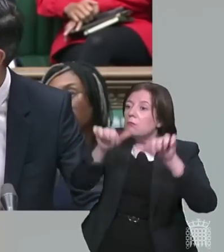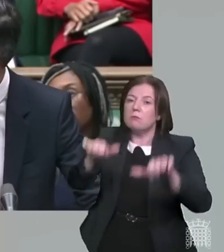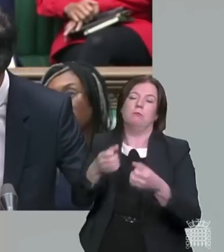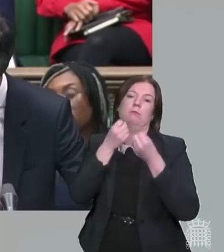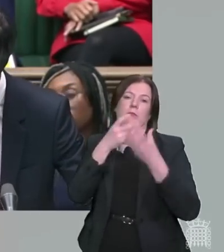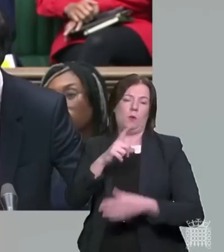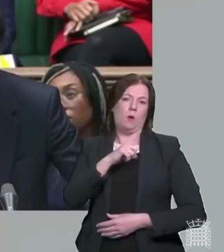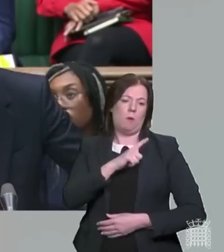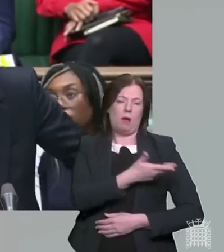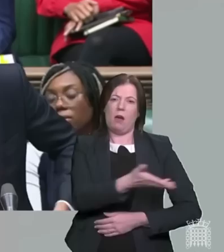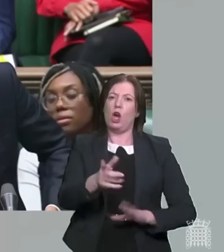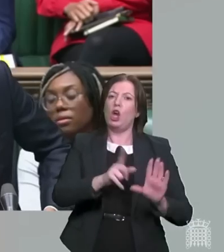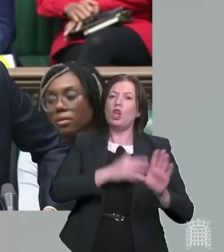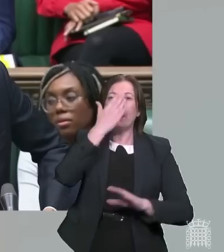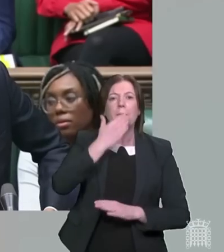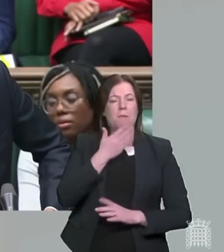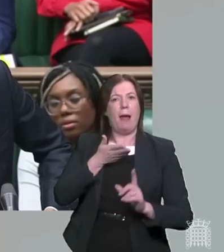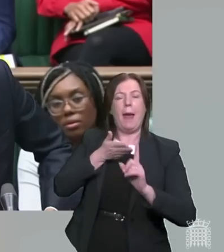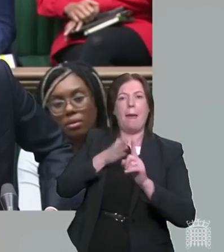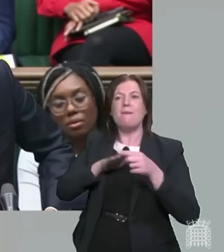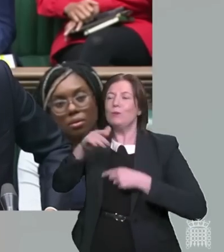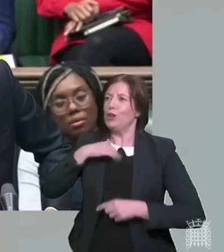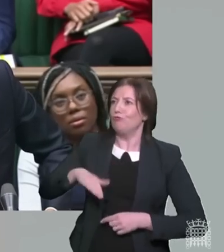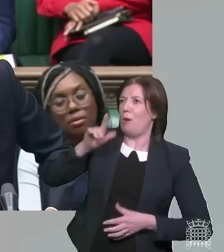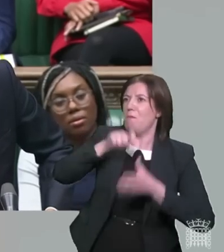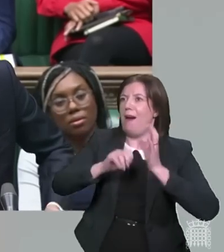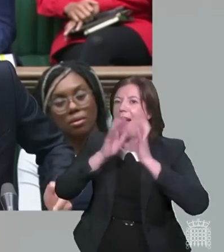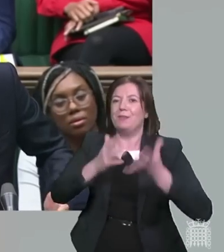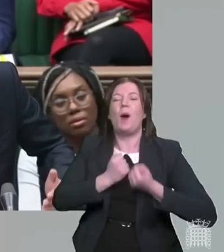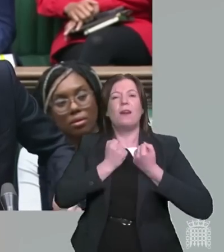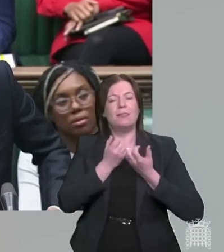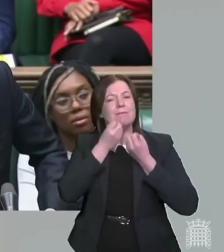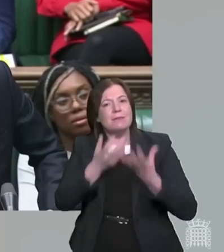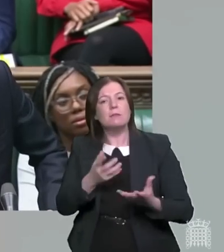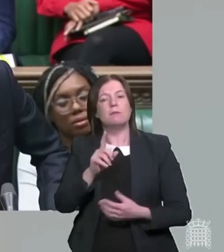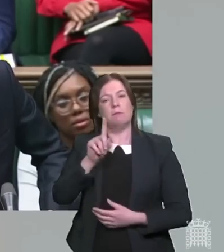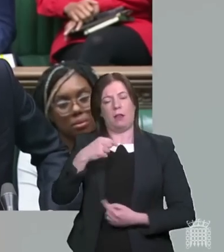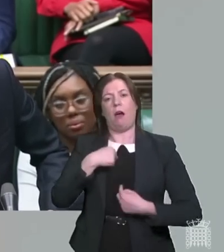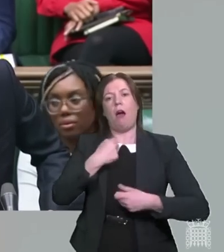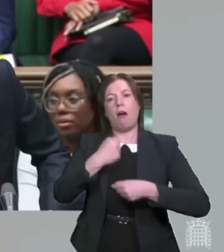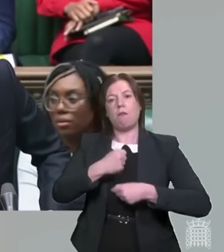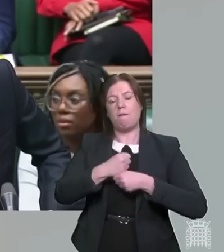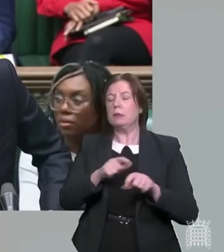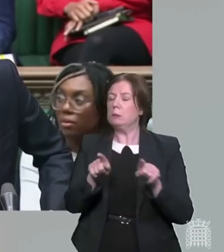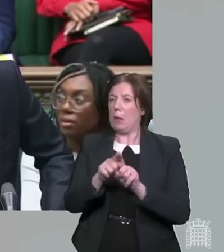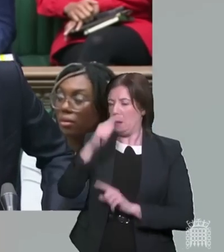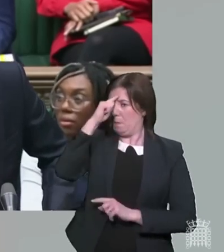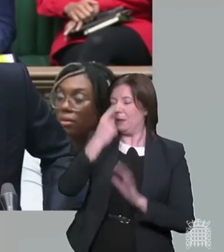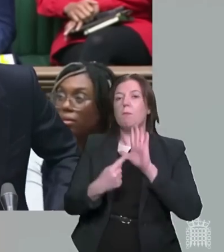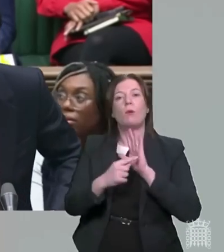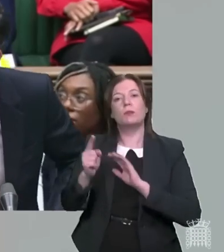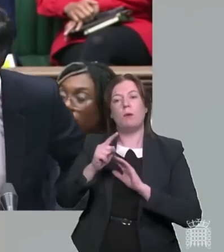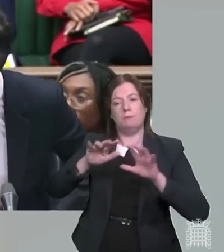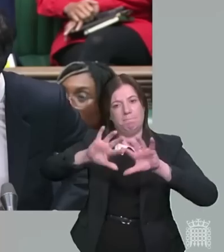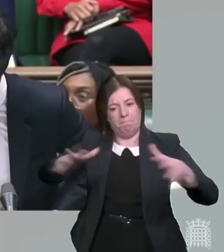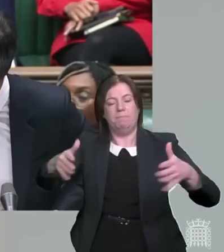that our young people can fulfil the dream of home ownership. But he's also right to say that this government will always protect our precious green spaces, and